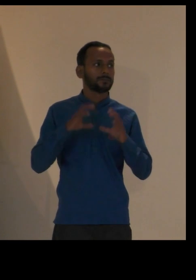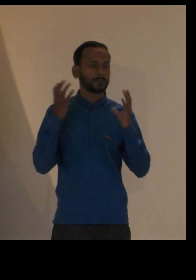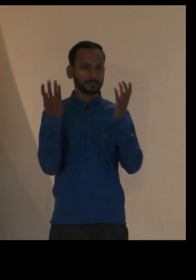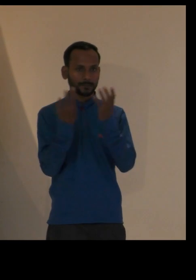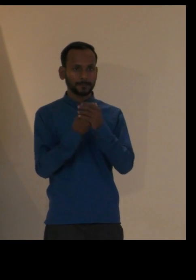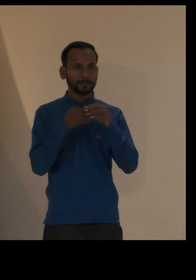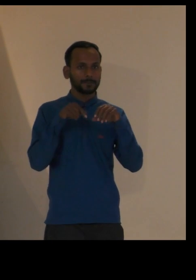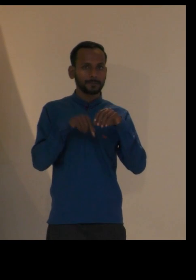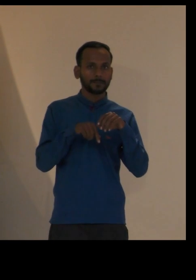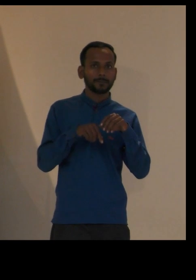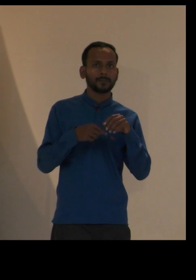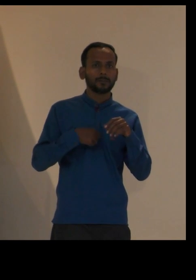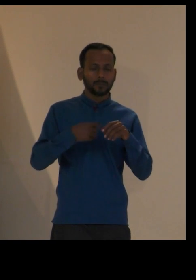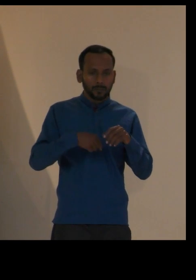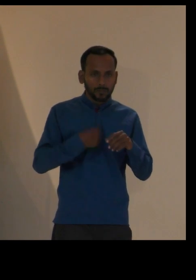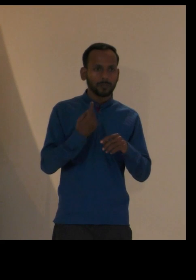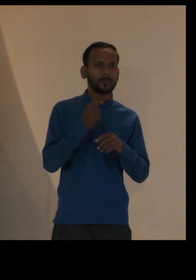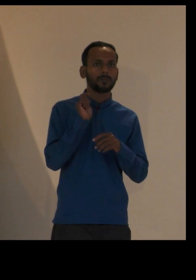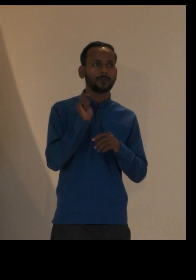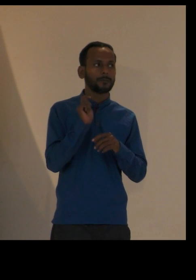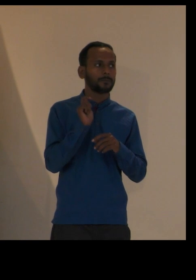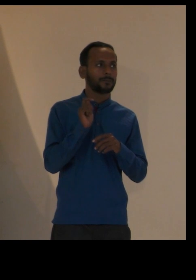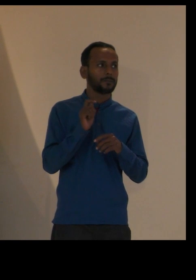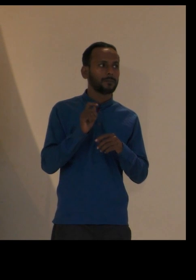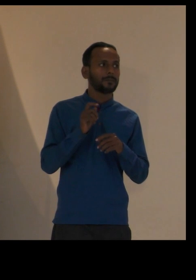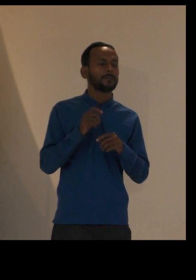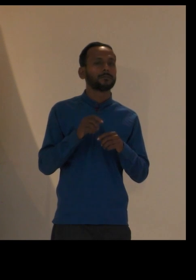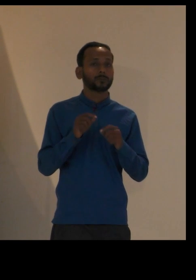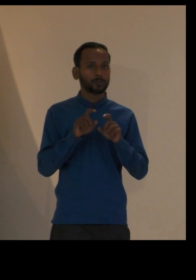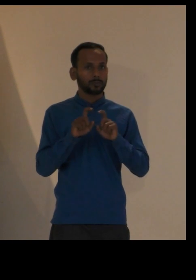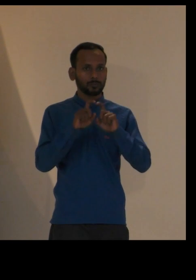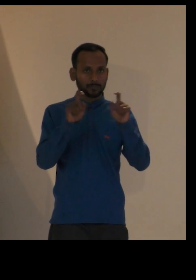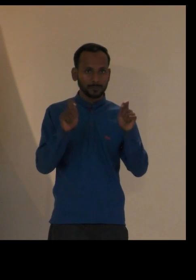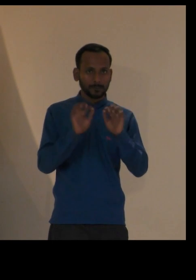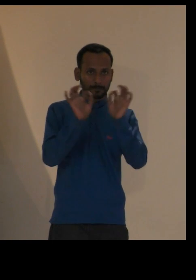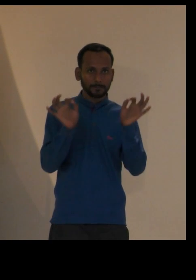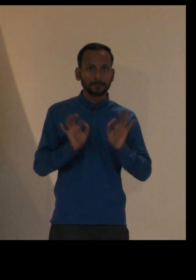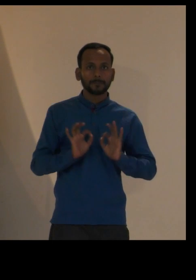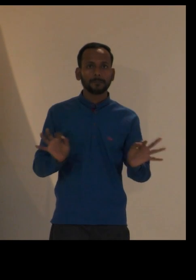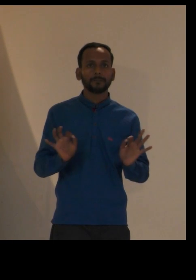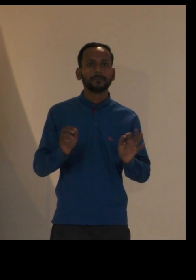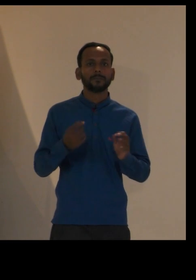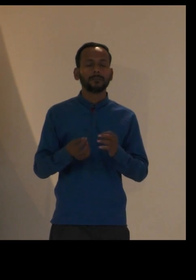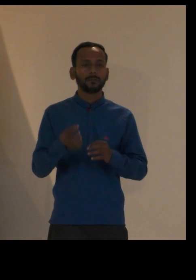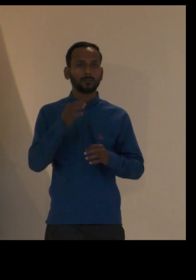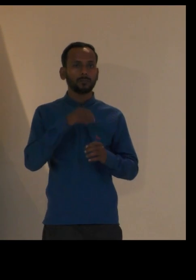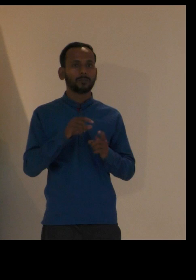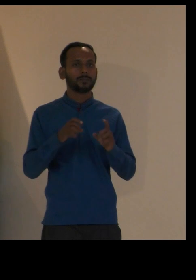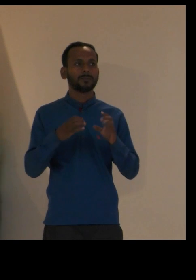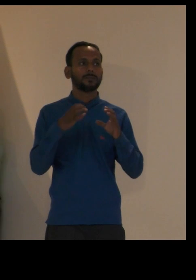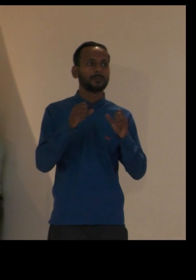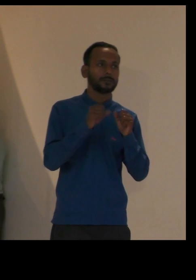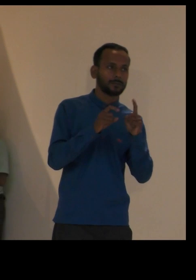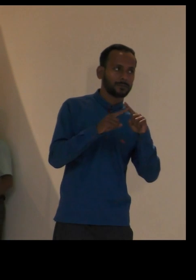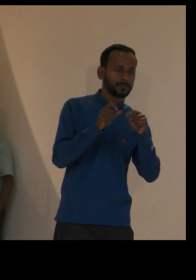And that, to me, is the work of archive. How do we put the catalog together